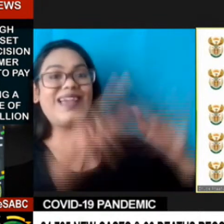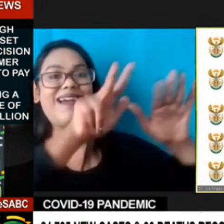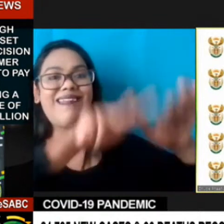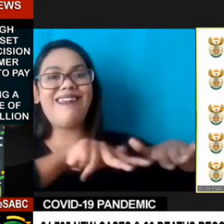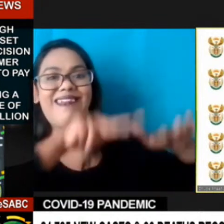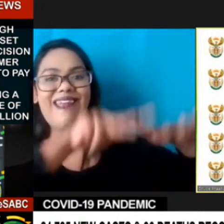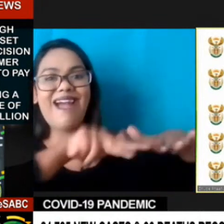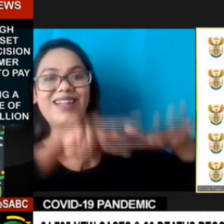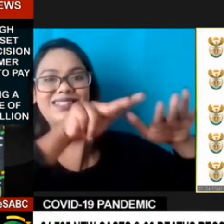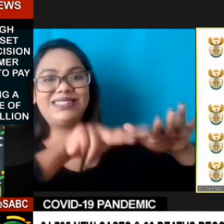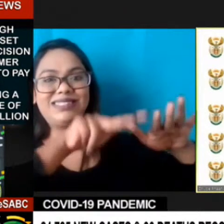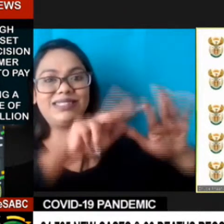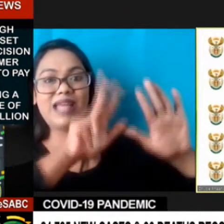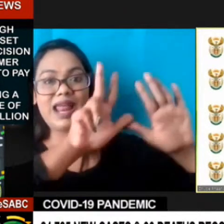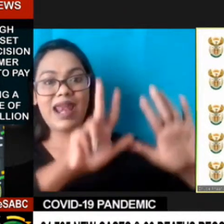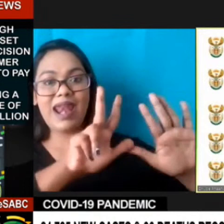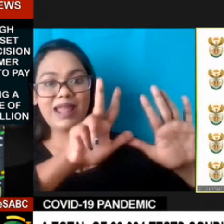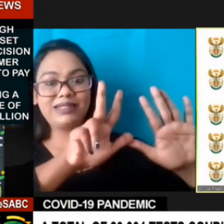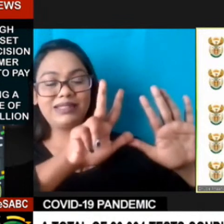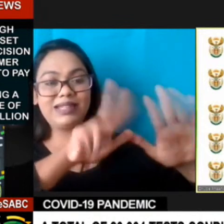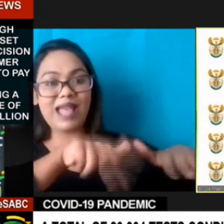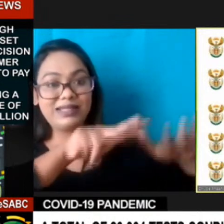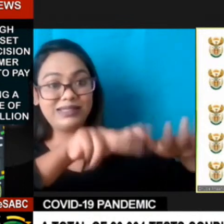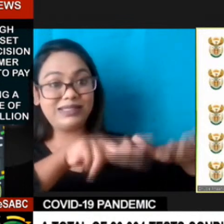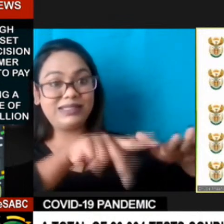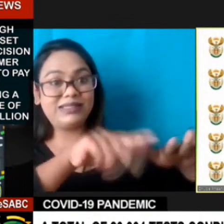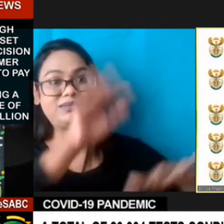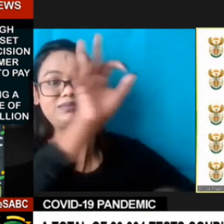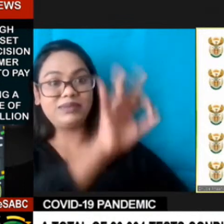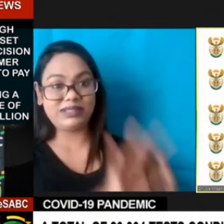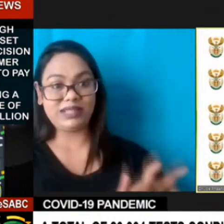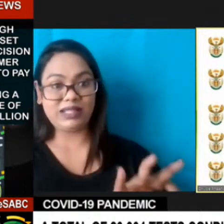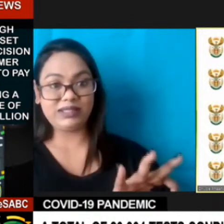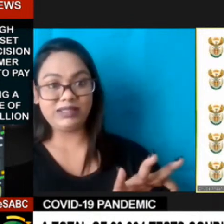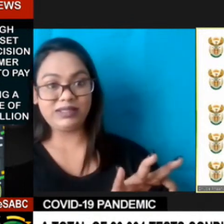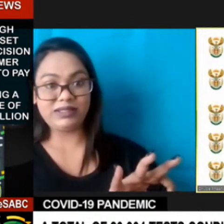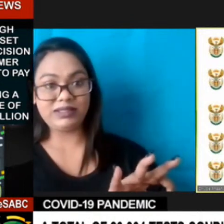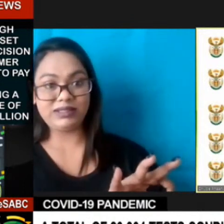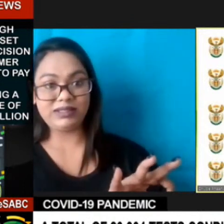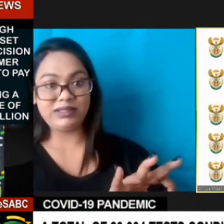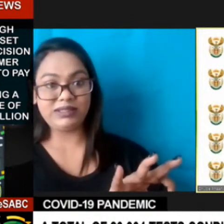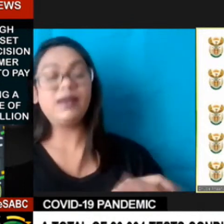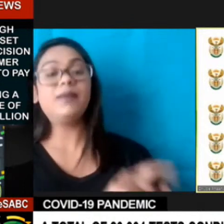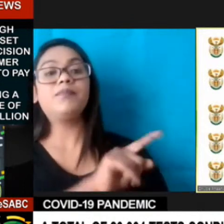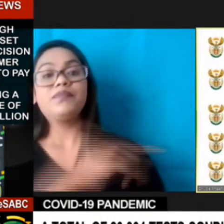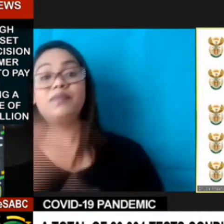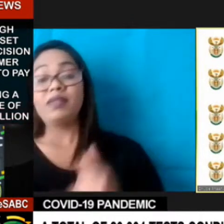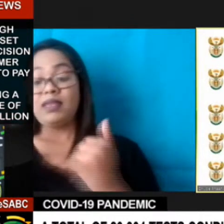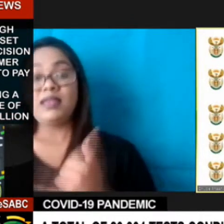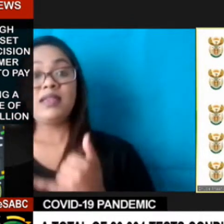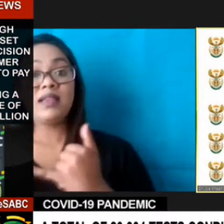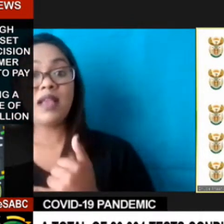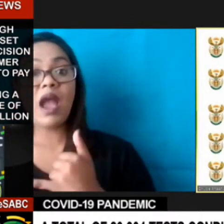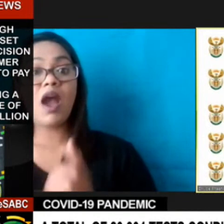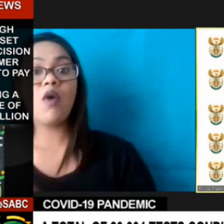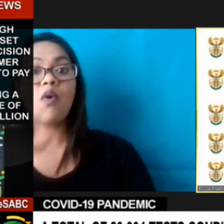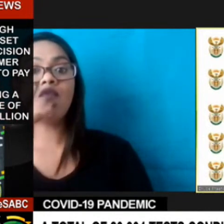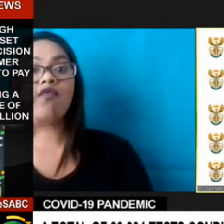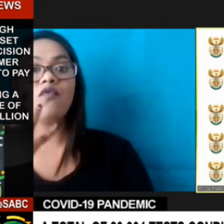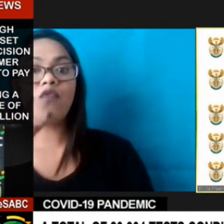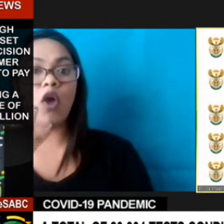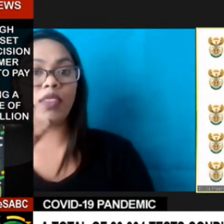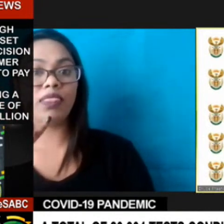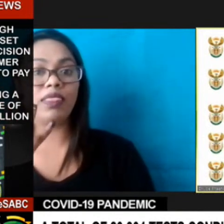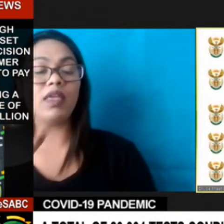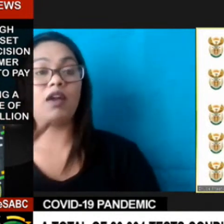COVID-19 cases. Currently, in the second week of the fourth wave, which we calculate up to just